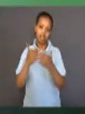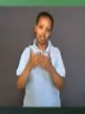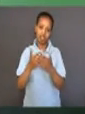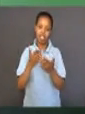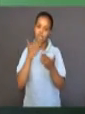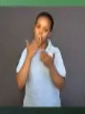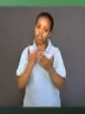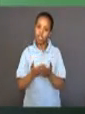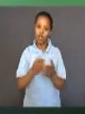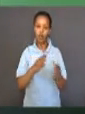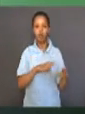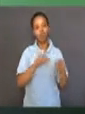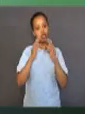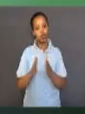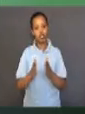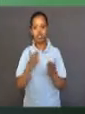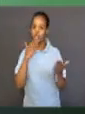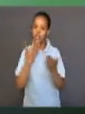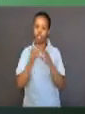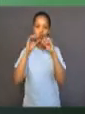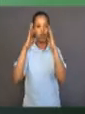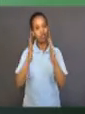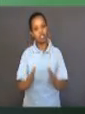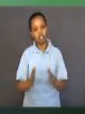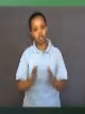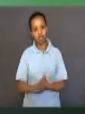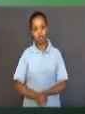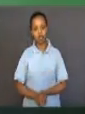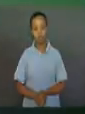next time, thank you, students. Thank you, teacher.